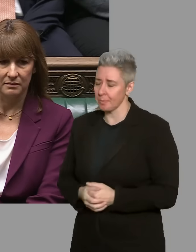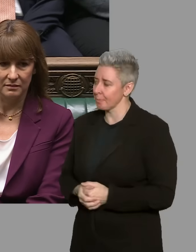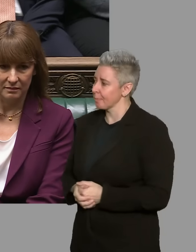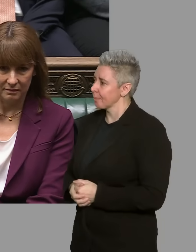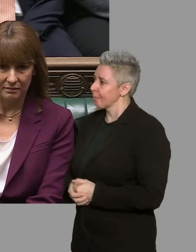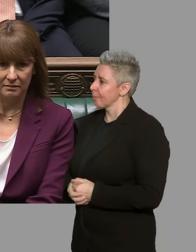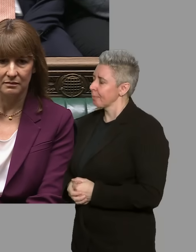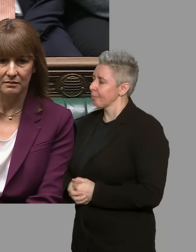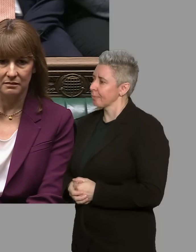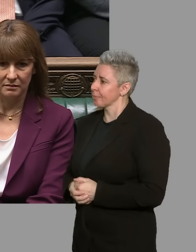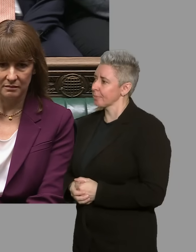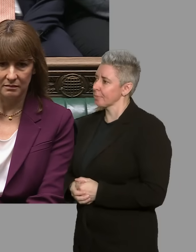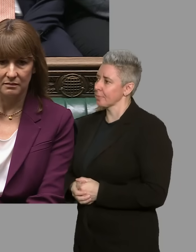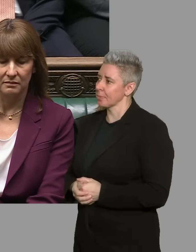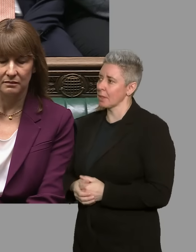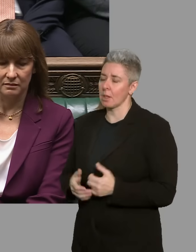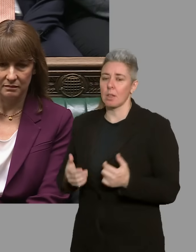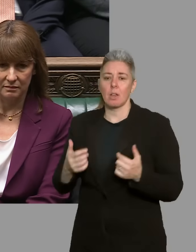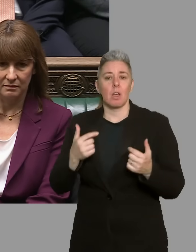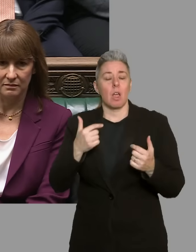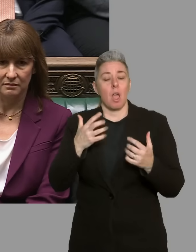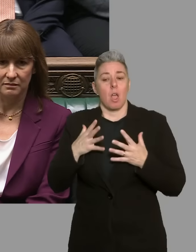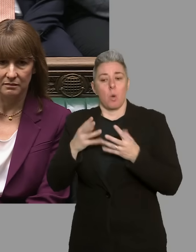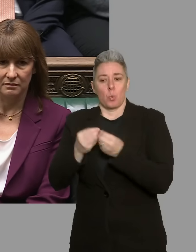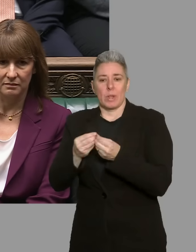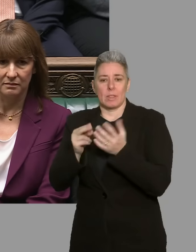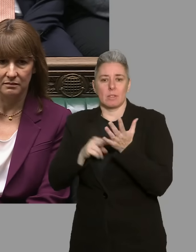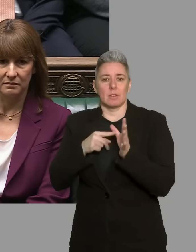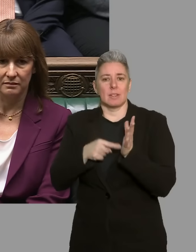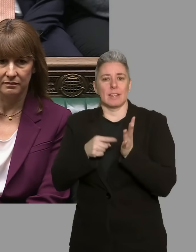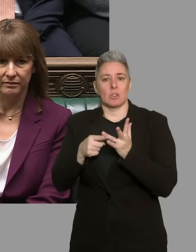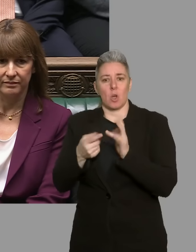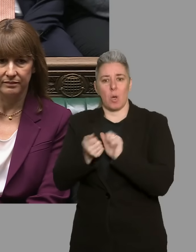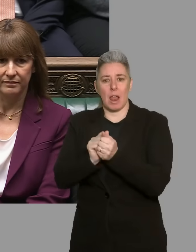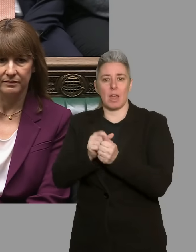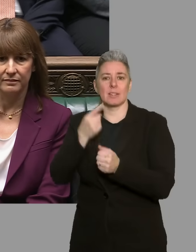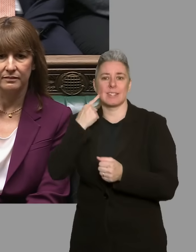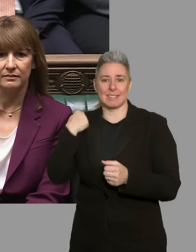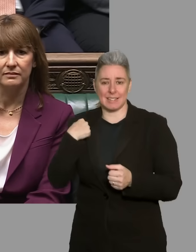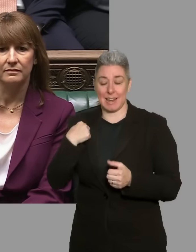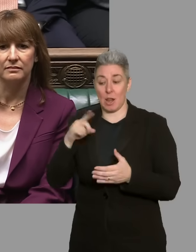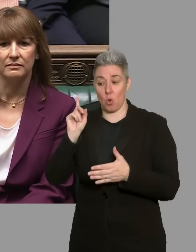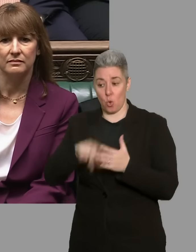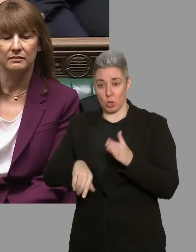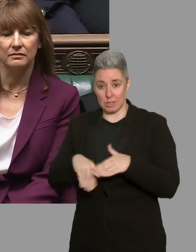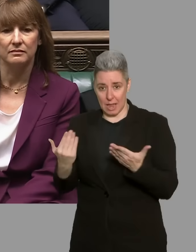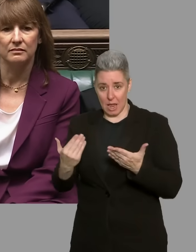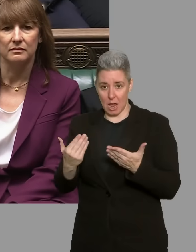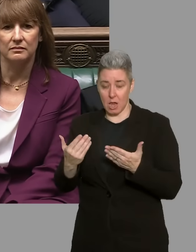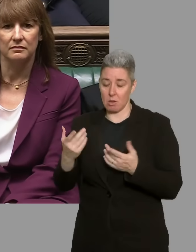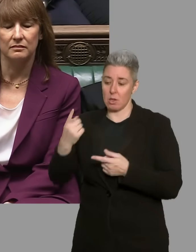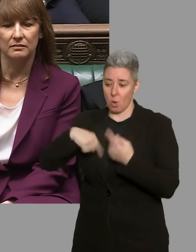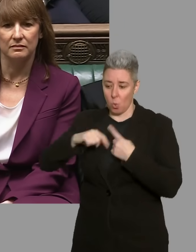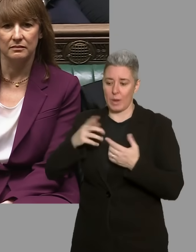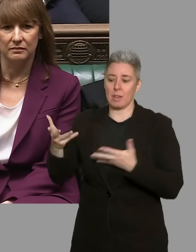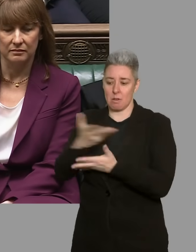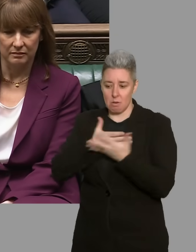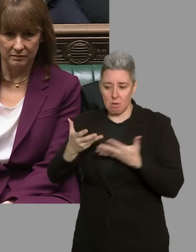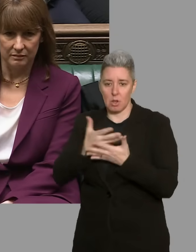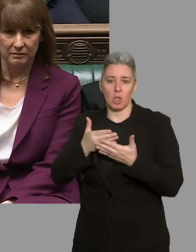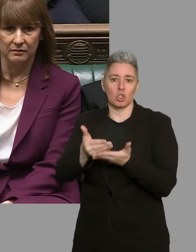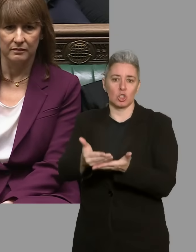yesterday, all day, in which we were discussing security in Europe, in particularly